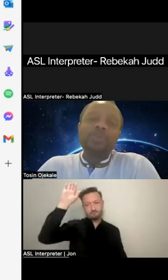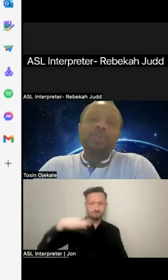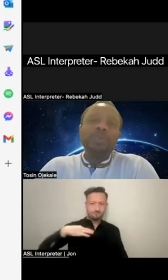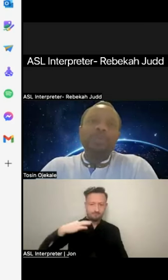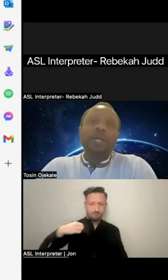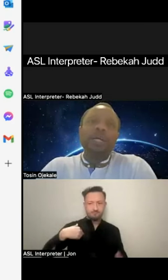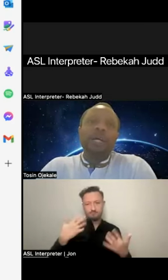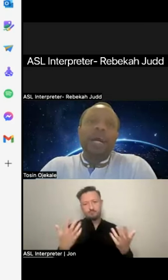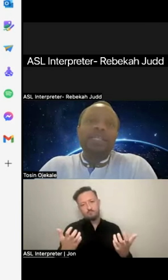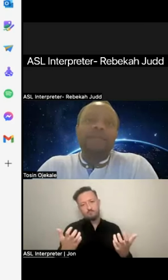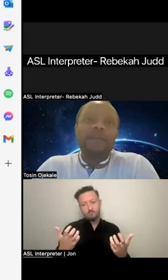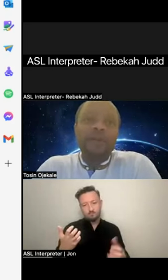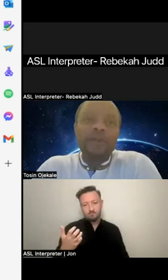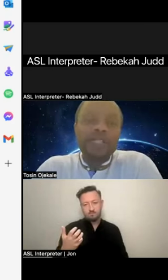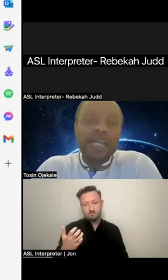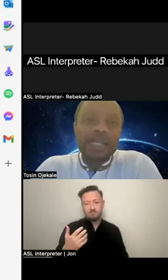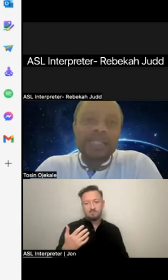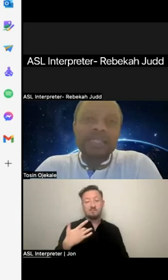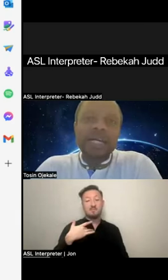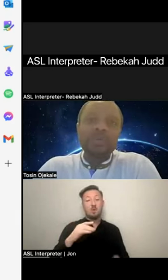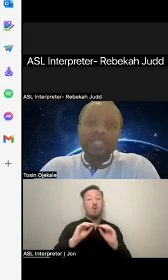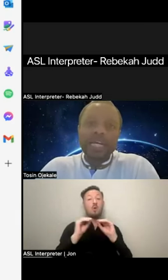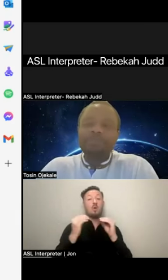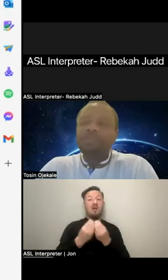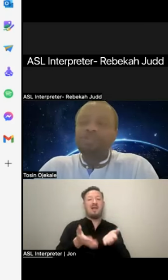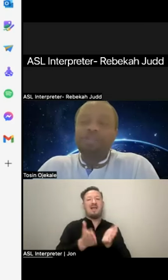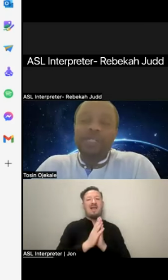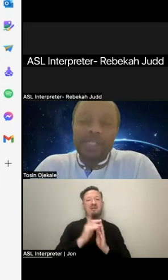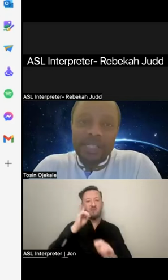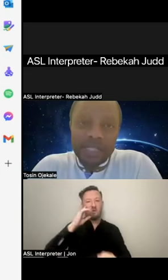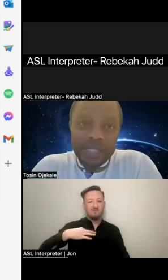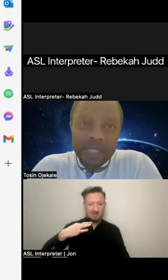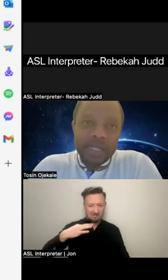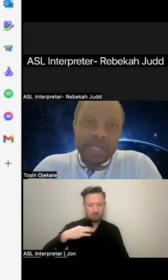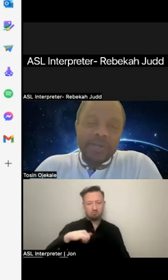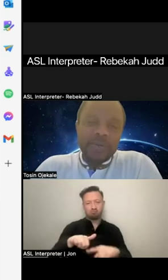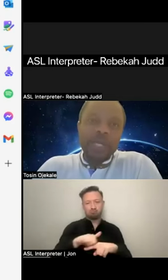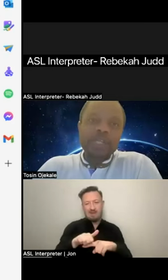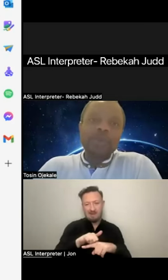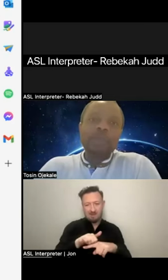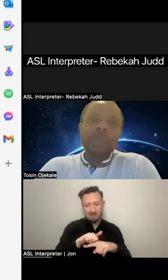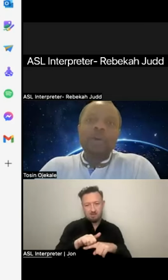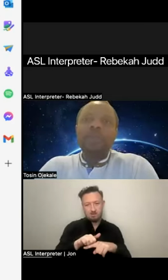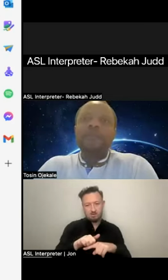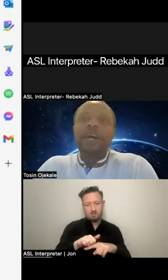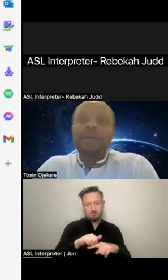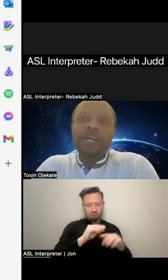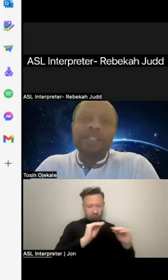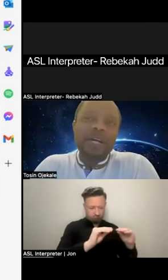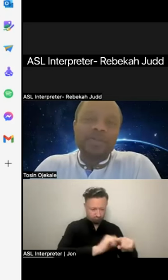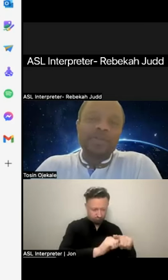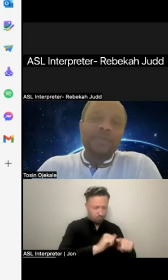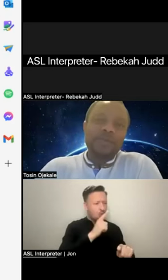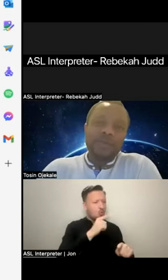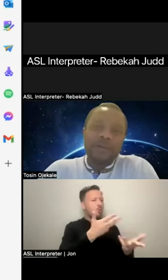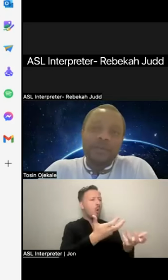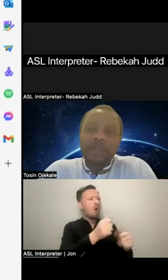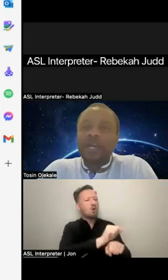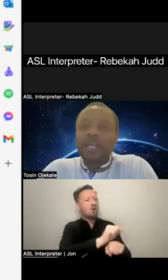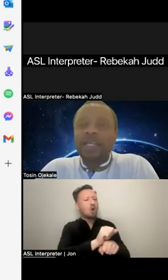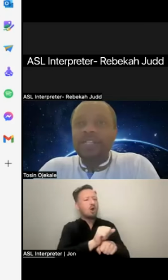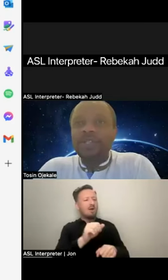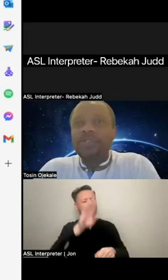organizations will ask for volunteers that will then be trained Okay, so they become the fire marshals